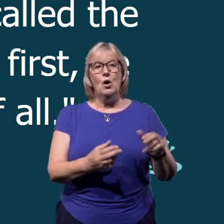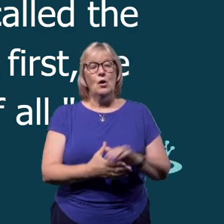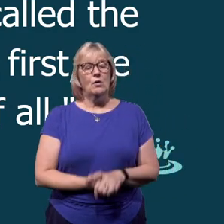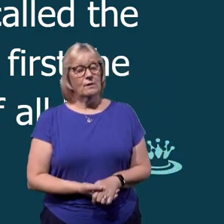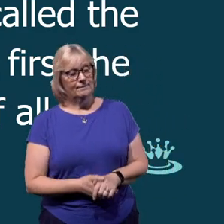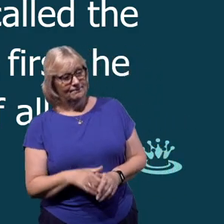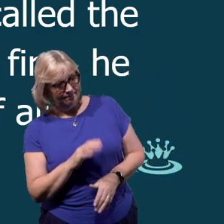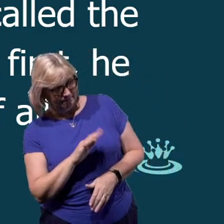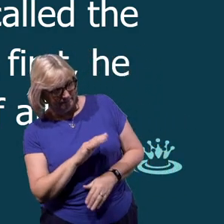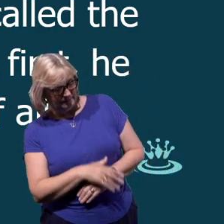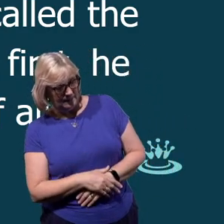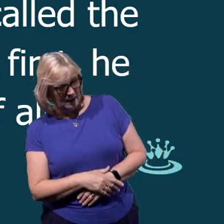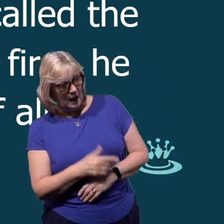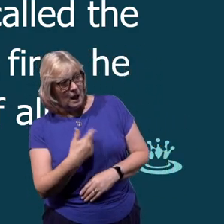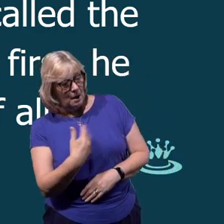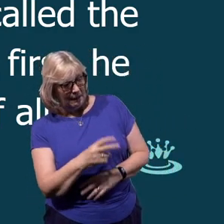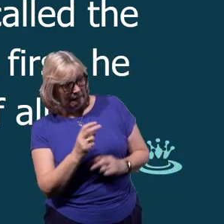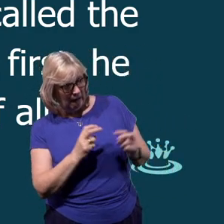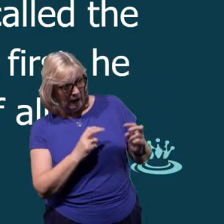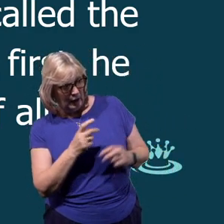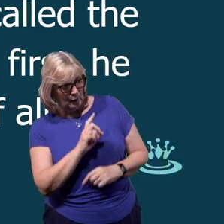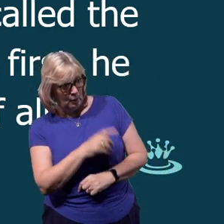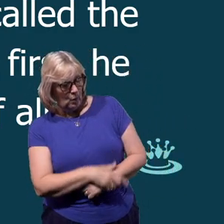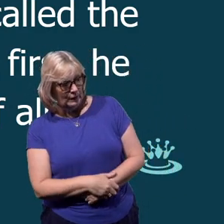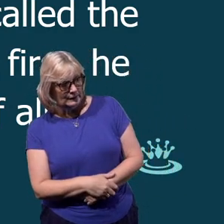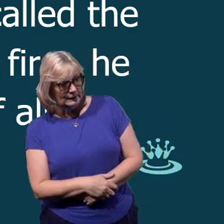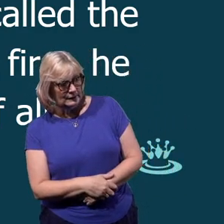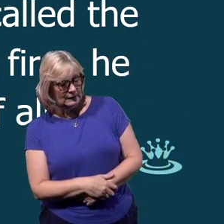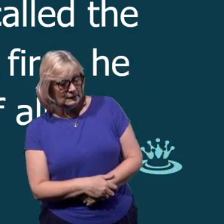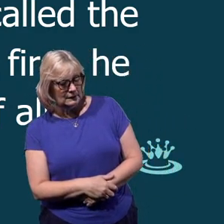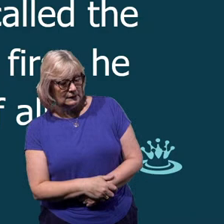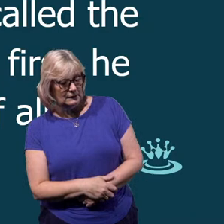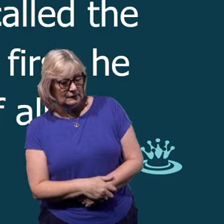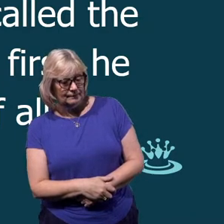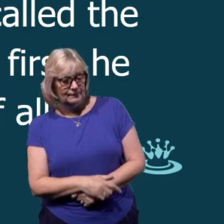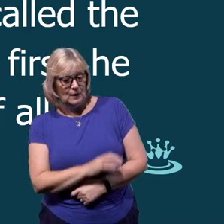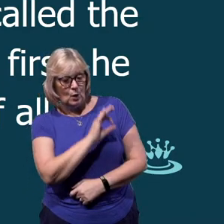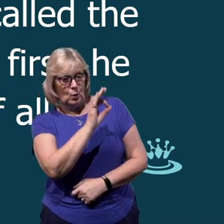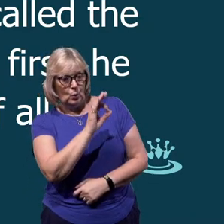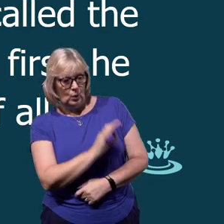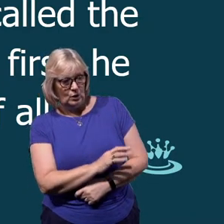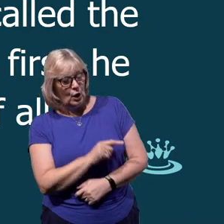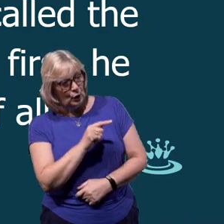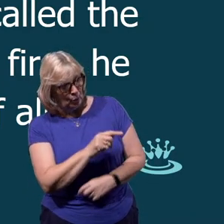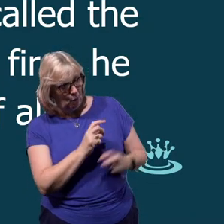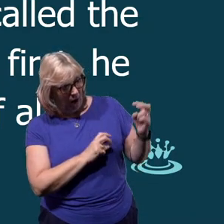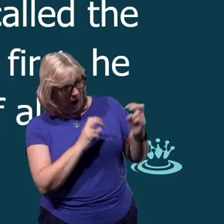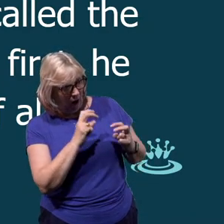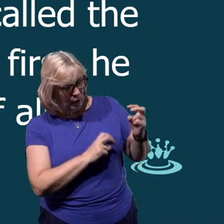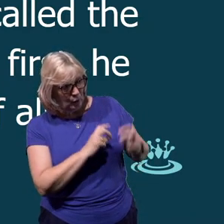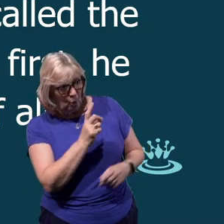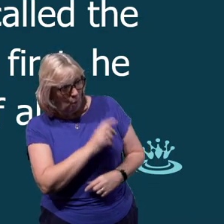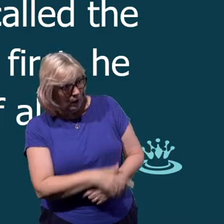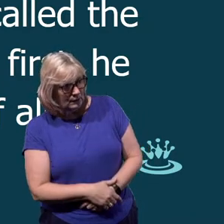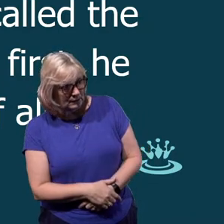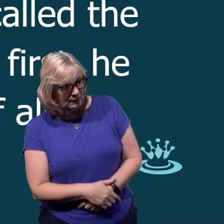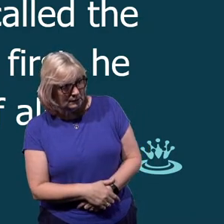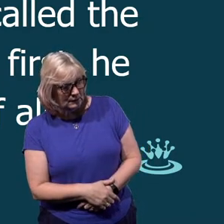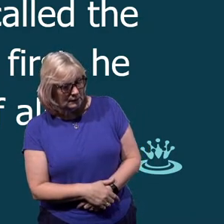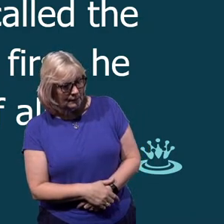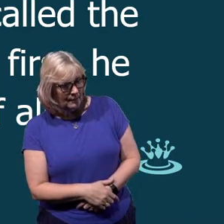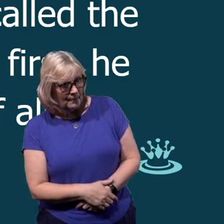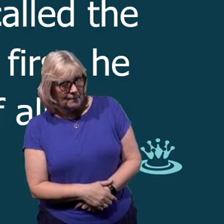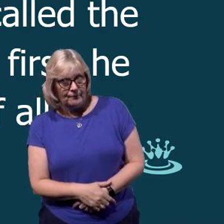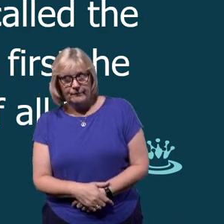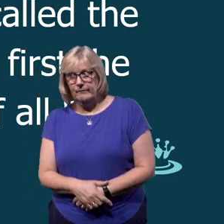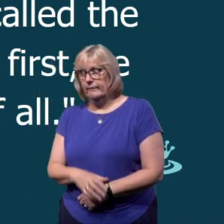keeps asking, what were you arguing about on the road? Question, what were you arguing about on the road? And